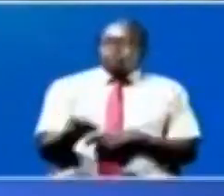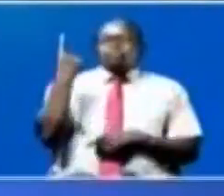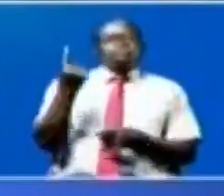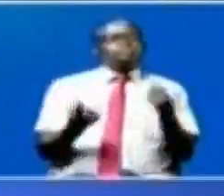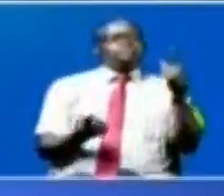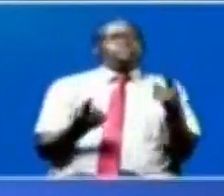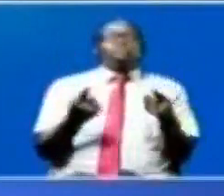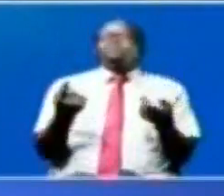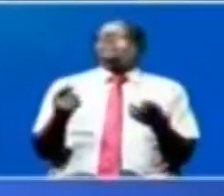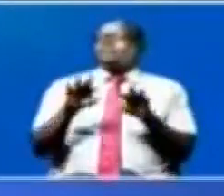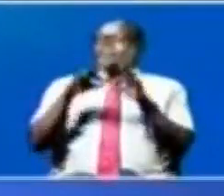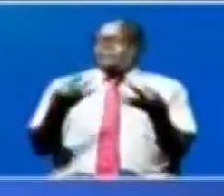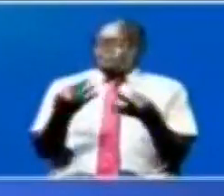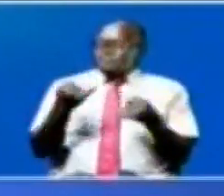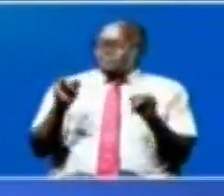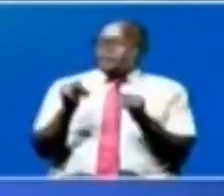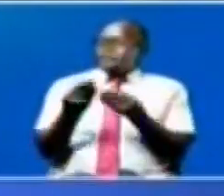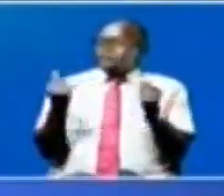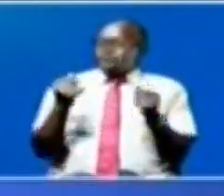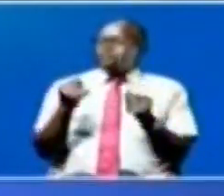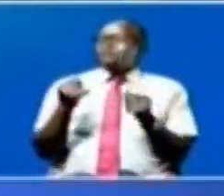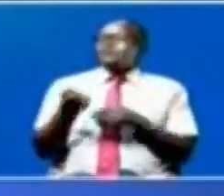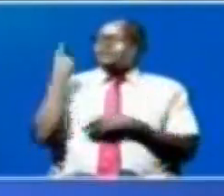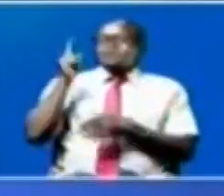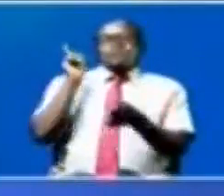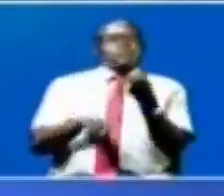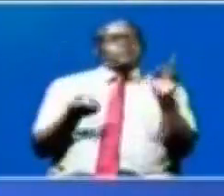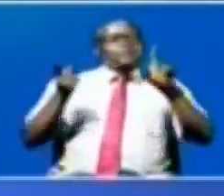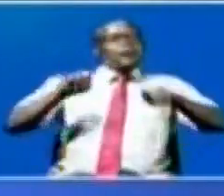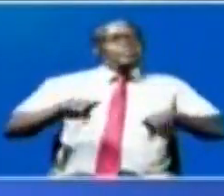answers, even as the family tries to come to terms with the loss. George.